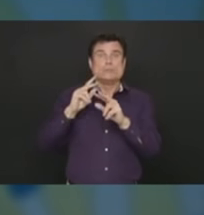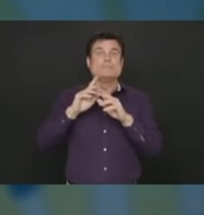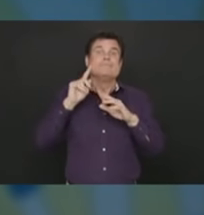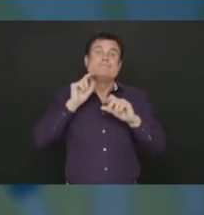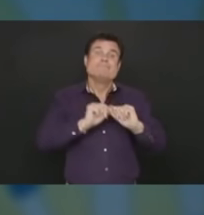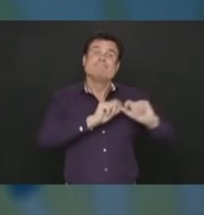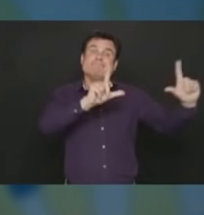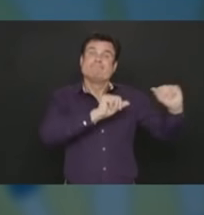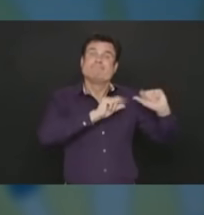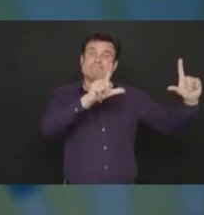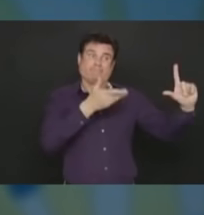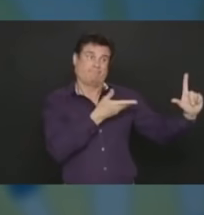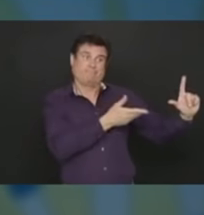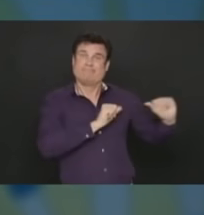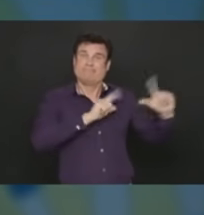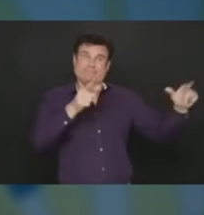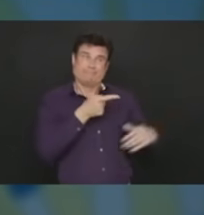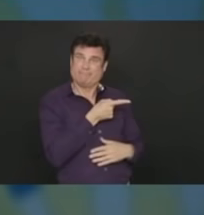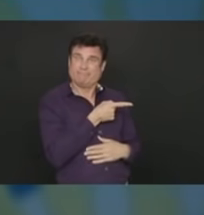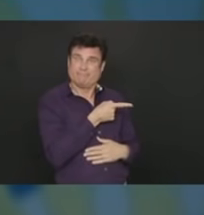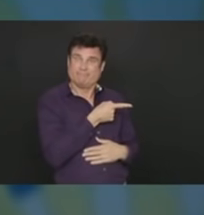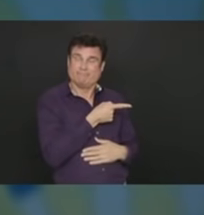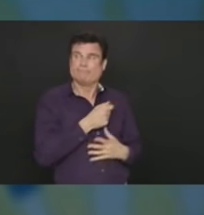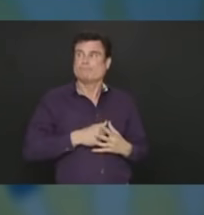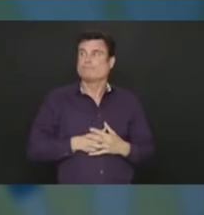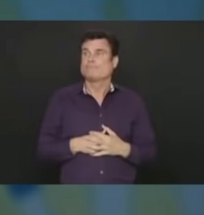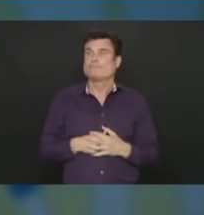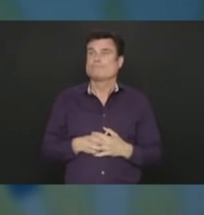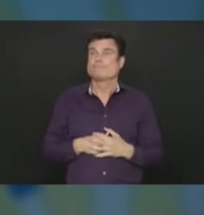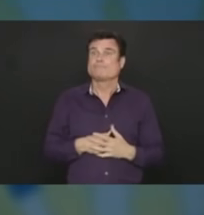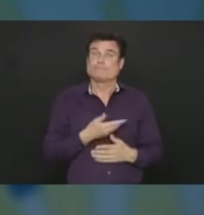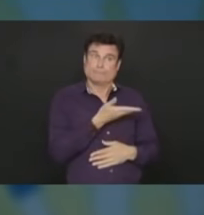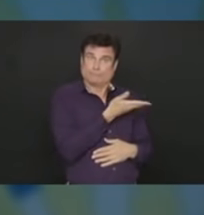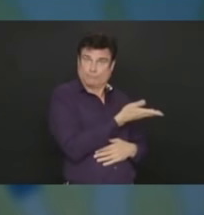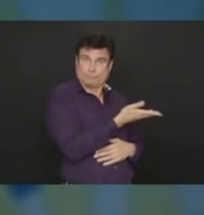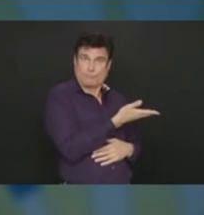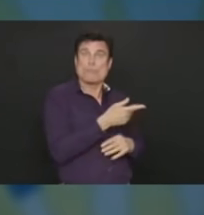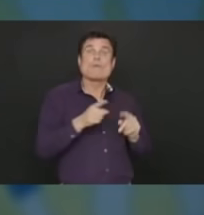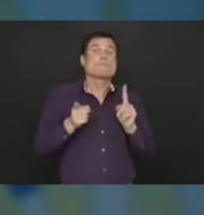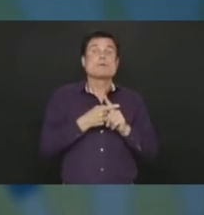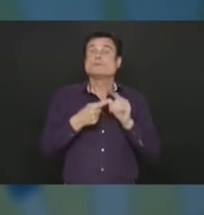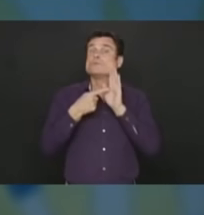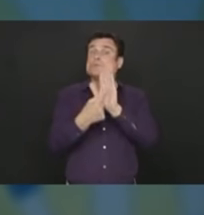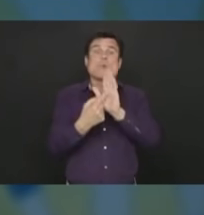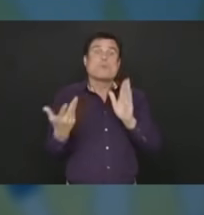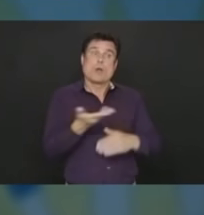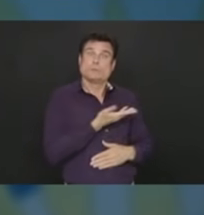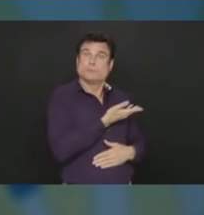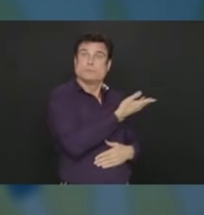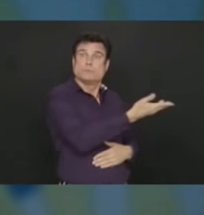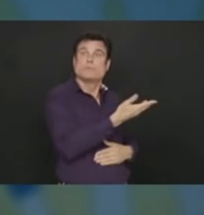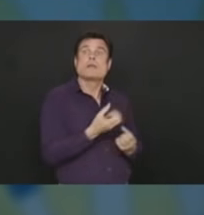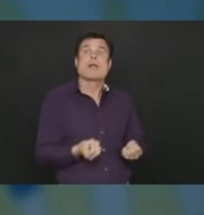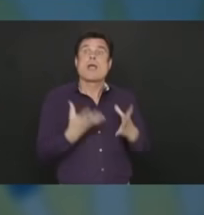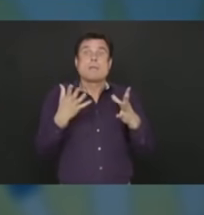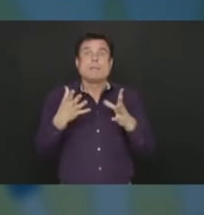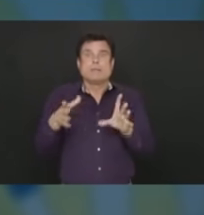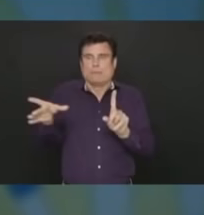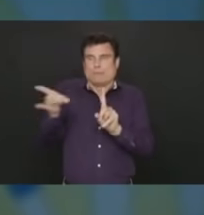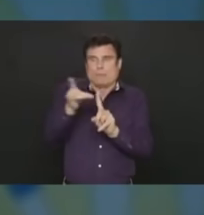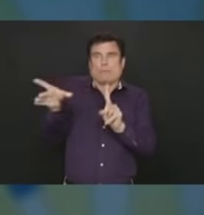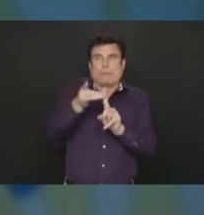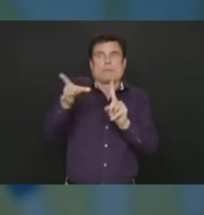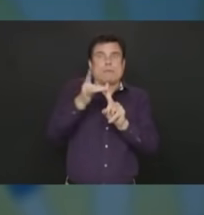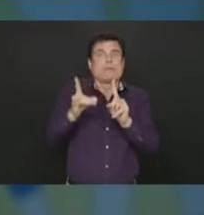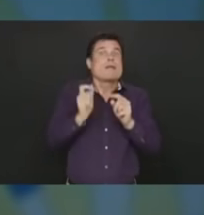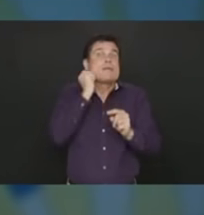cases per day. And how this is plotted is by the date of onset of their illness. So this is after the public health investigation